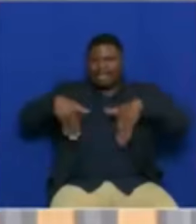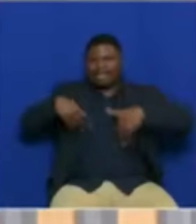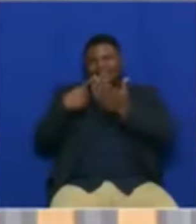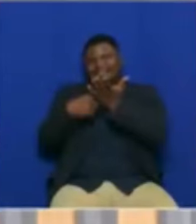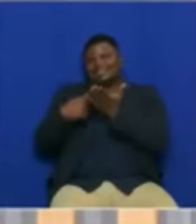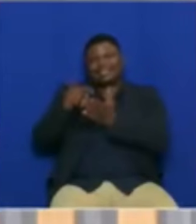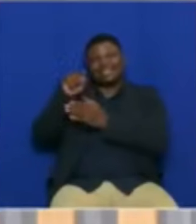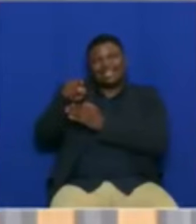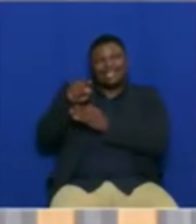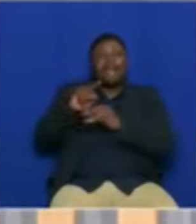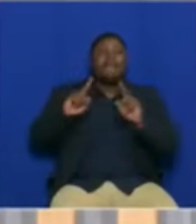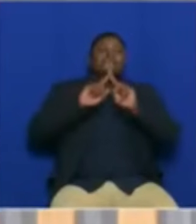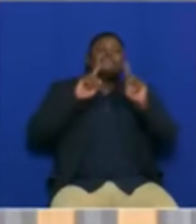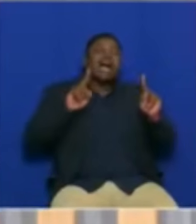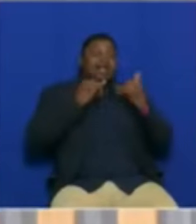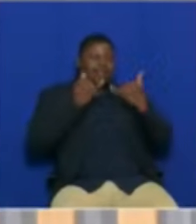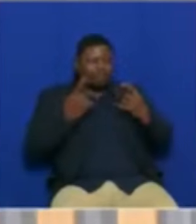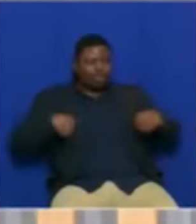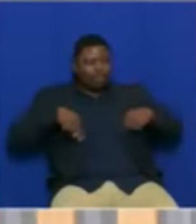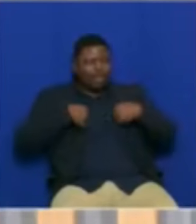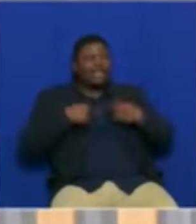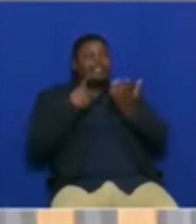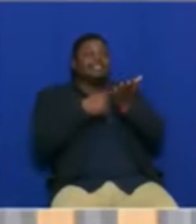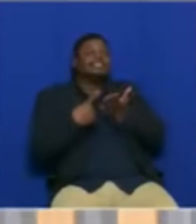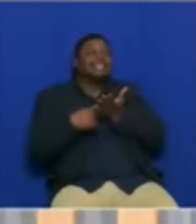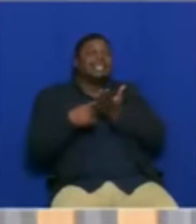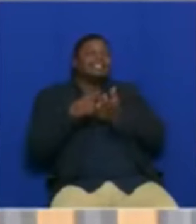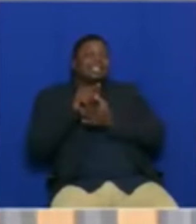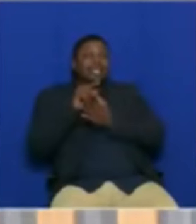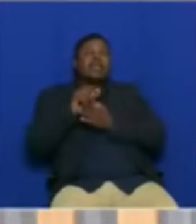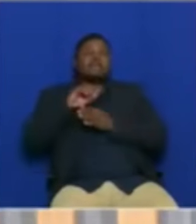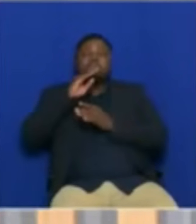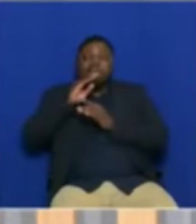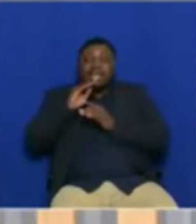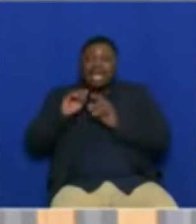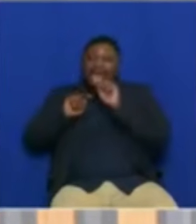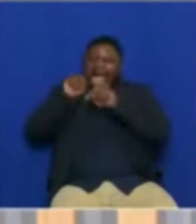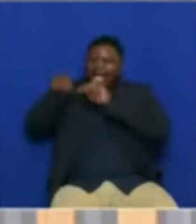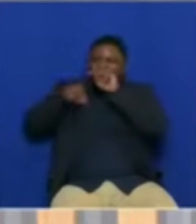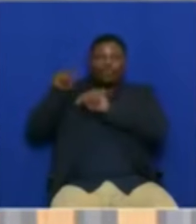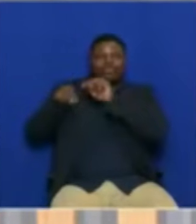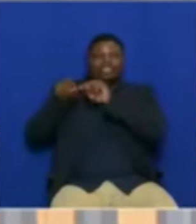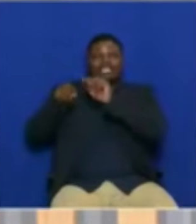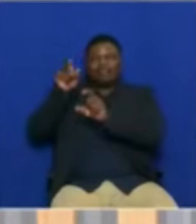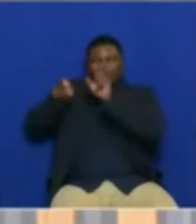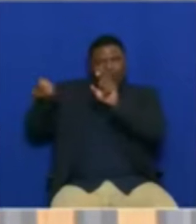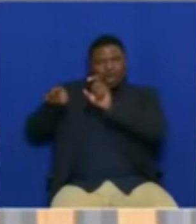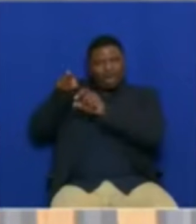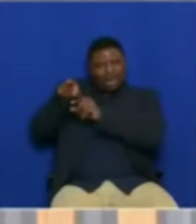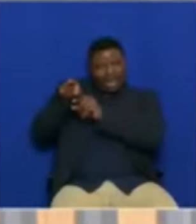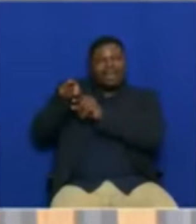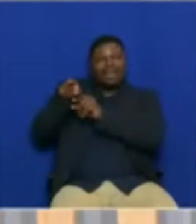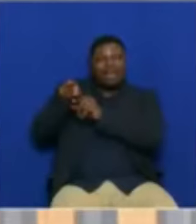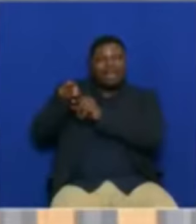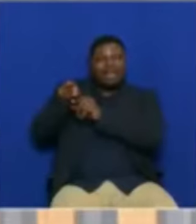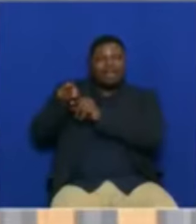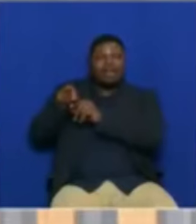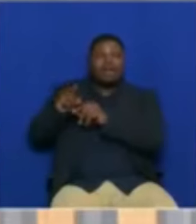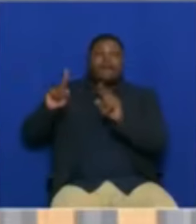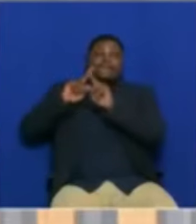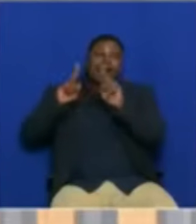you bring this accused to court? You have options. So the conversation is